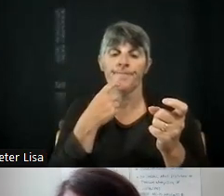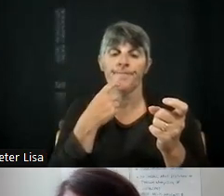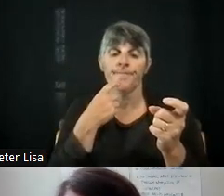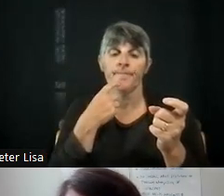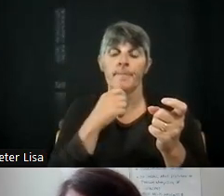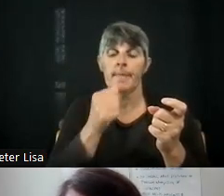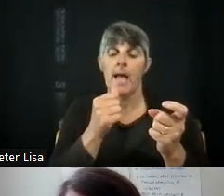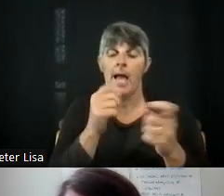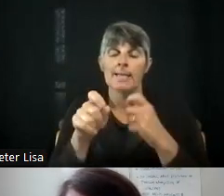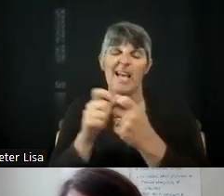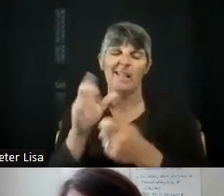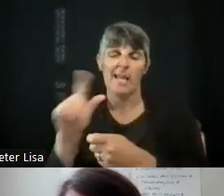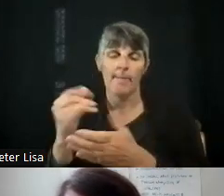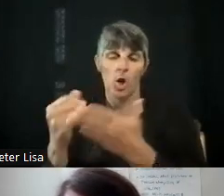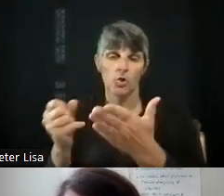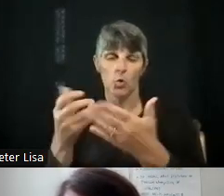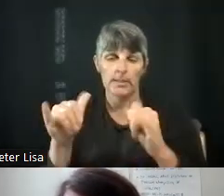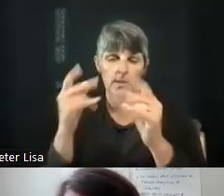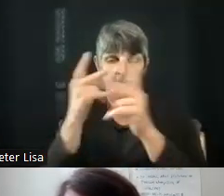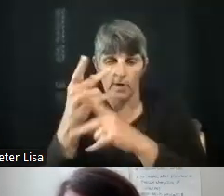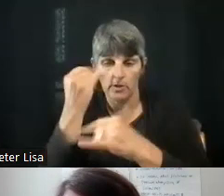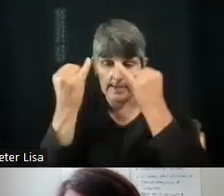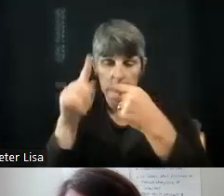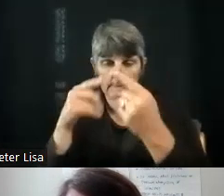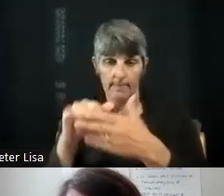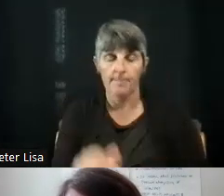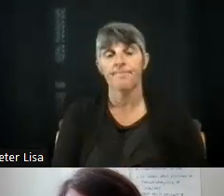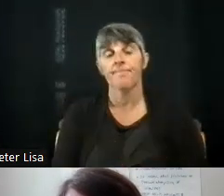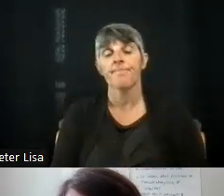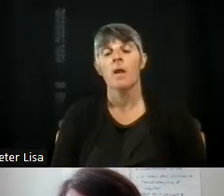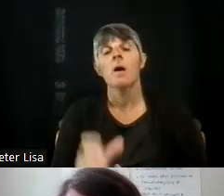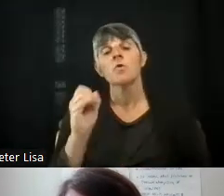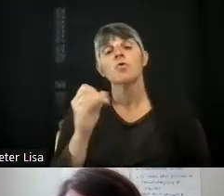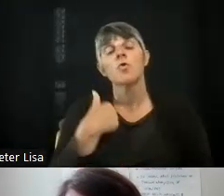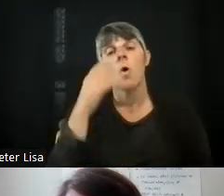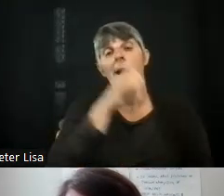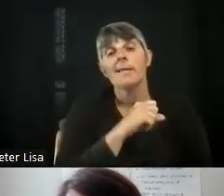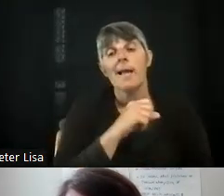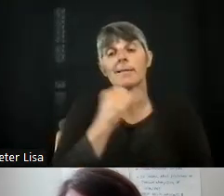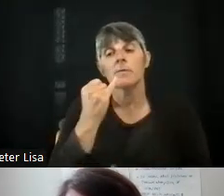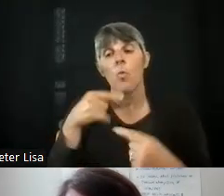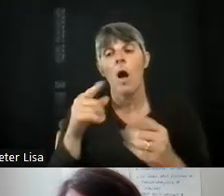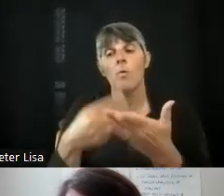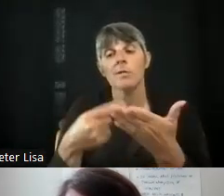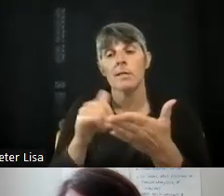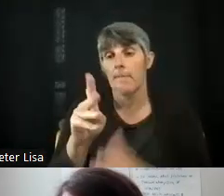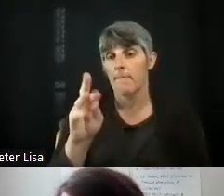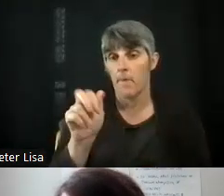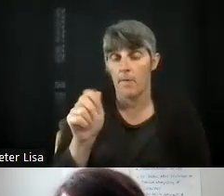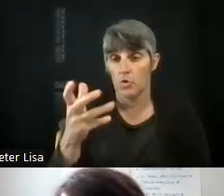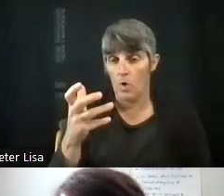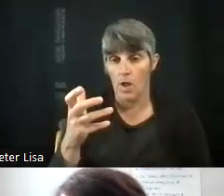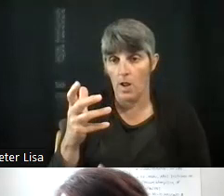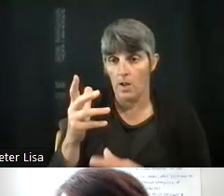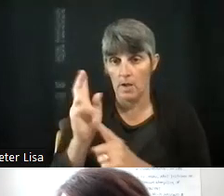not necessarily capital art. So they're still working out some ideas around that. So I guess as long as we're mentioning that, Barbara, do you want to take a